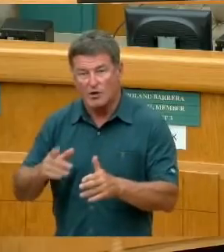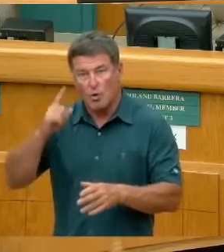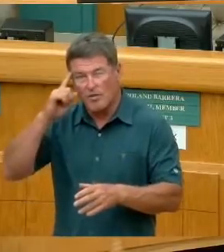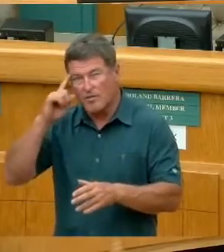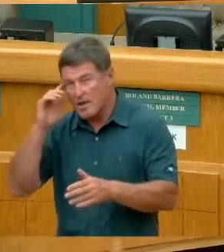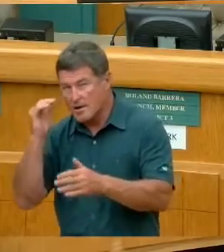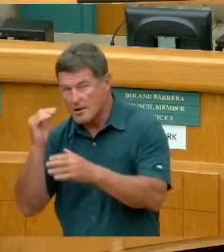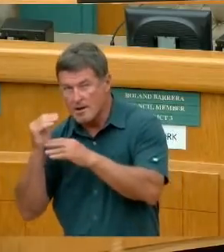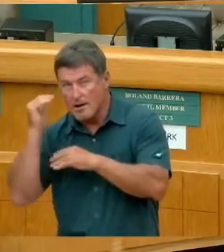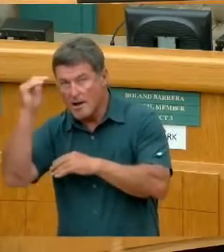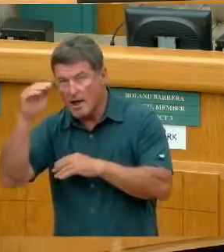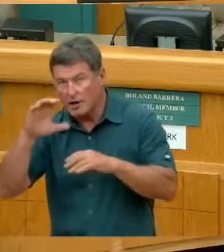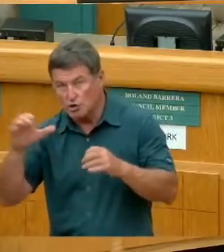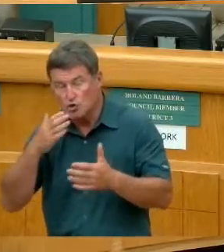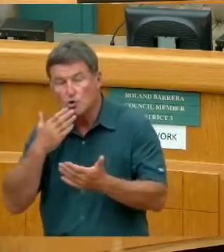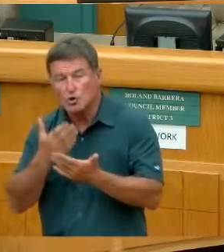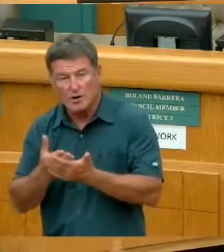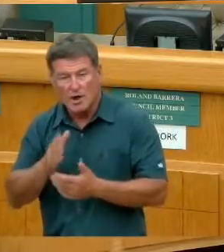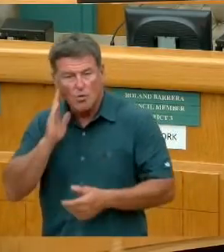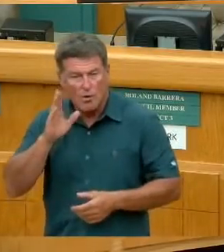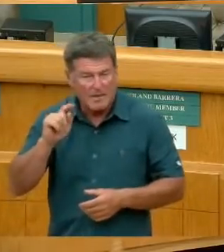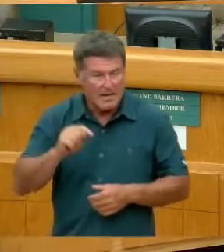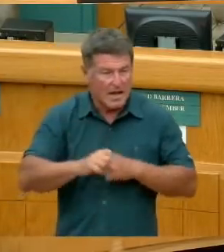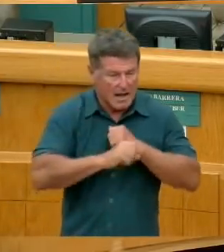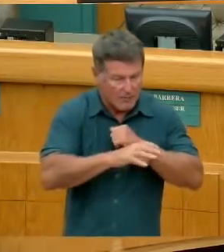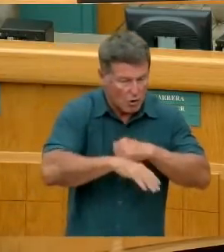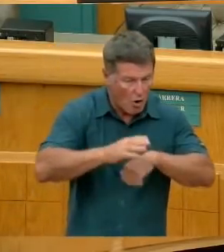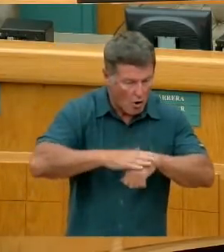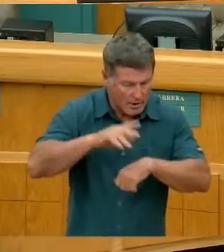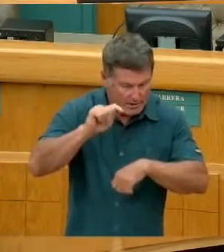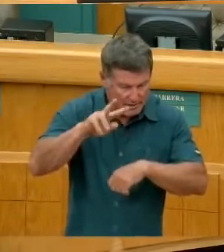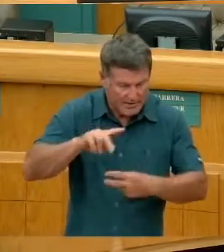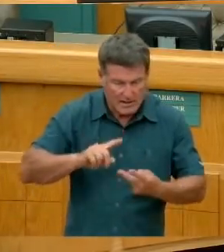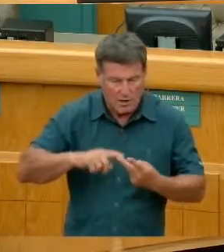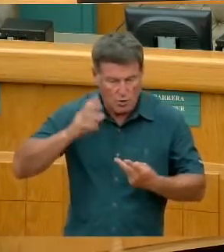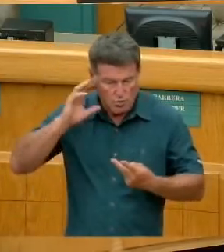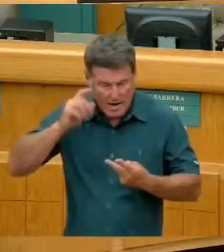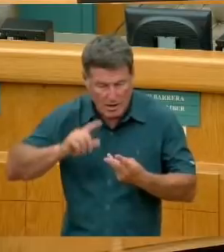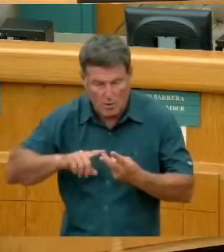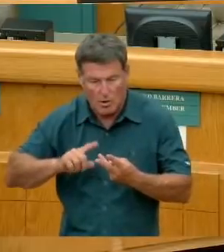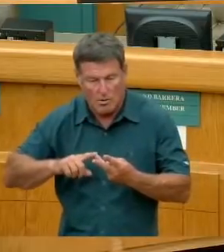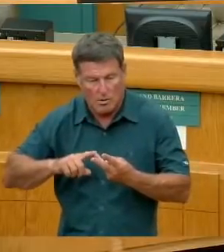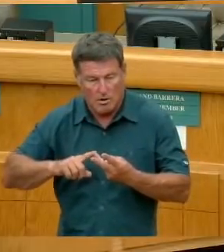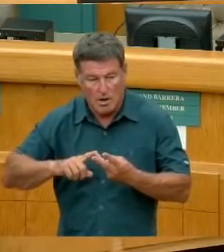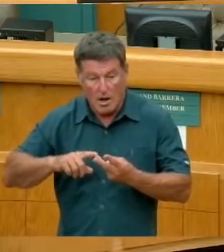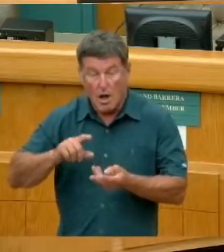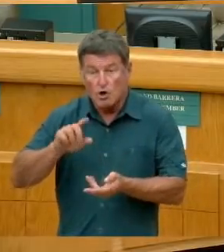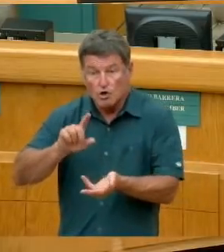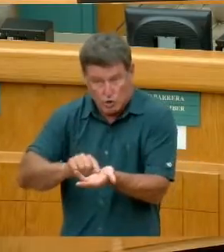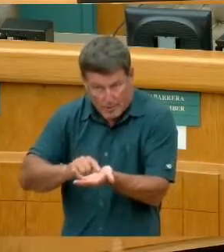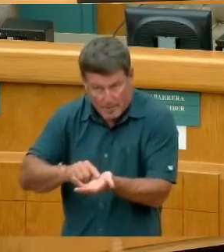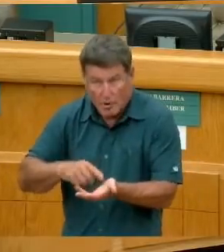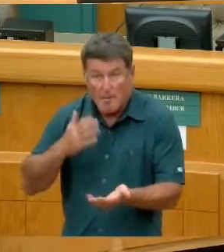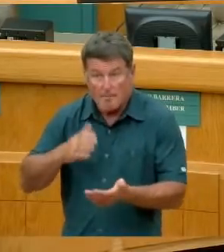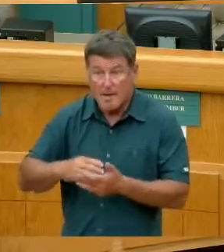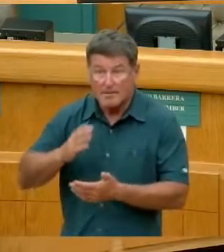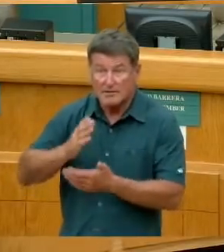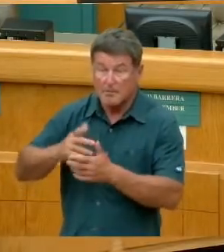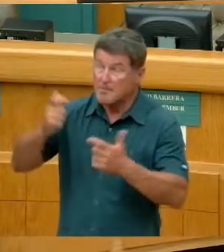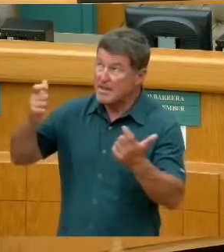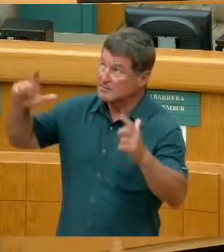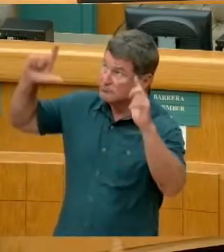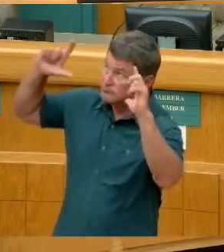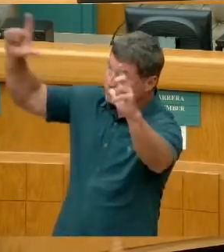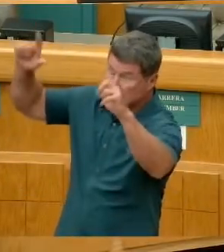do a very robust, and by the way, I understand it's going to be everything. It's going to be TV, ads, it's going to be radio, it's going to be print,